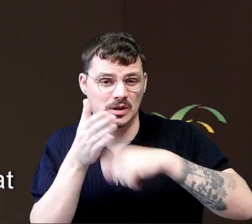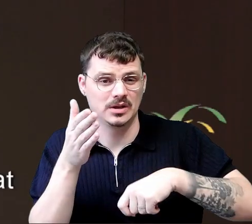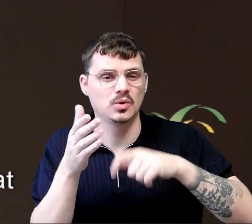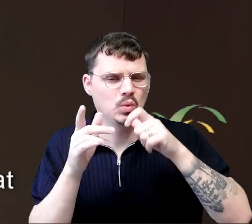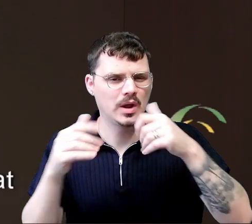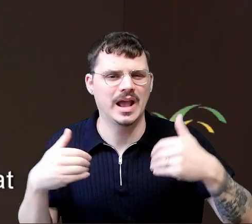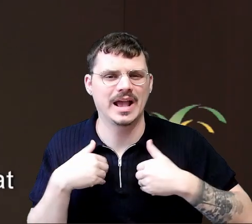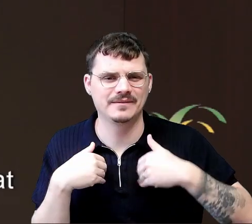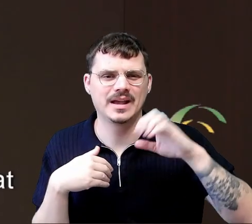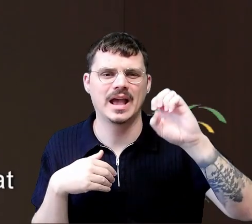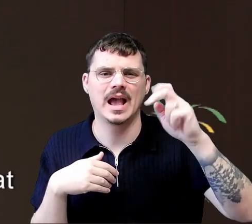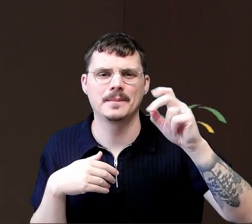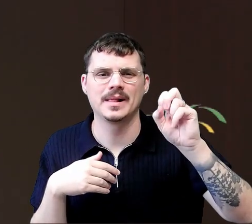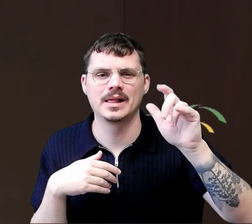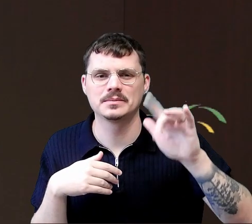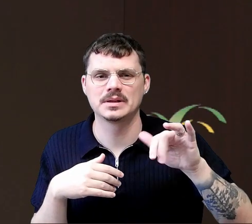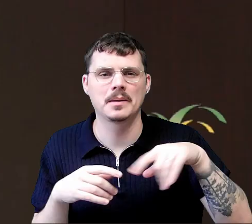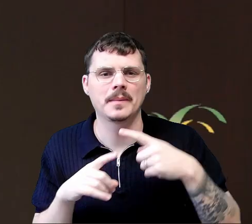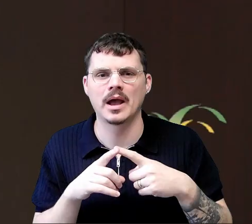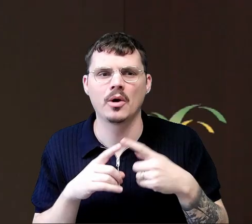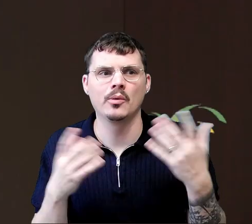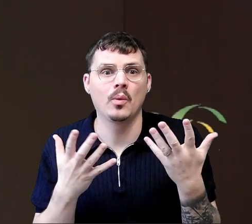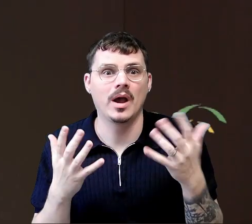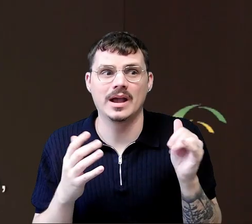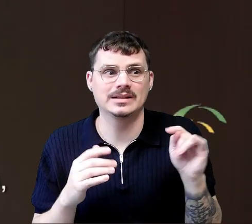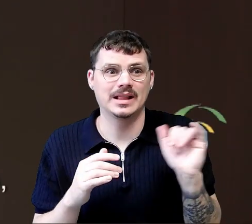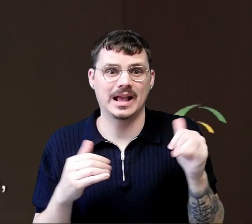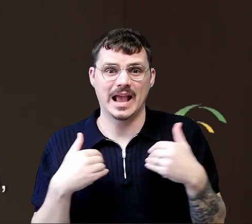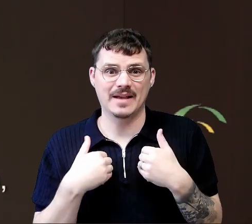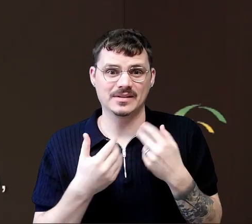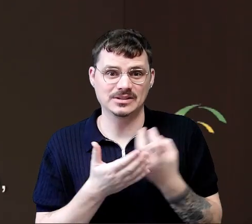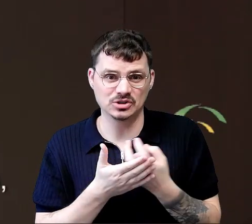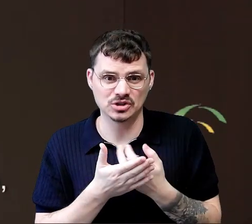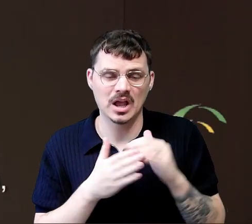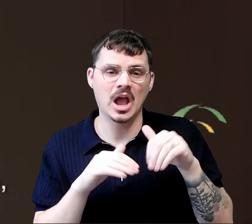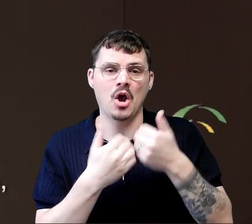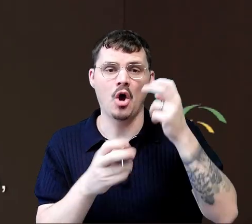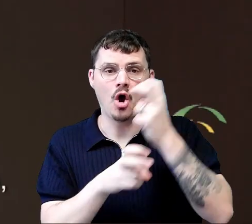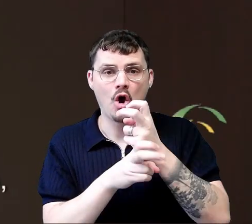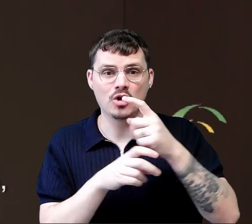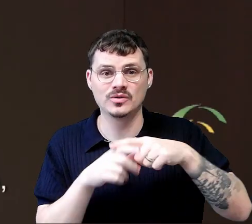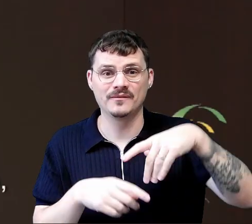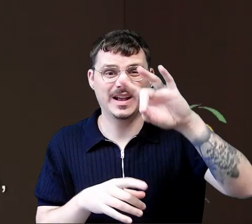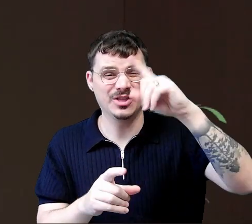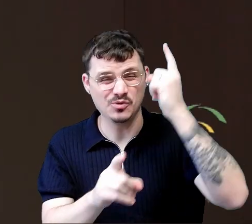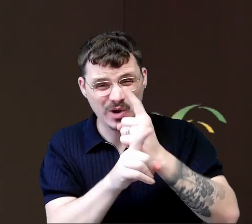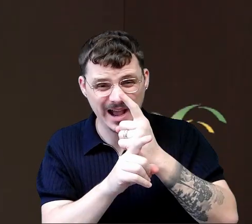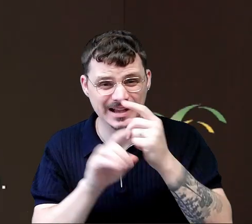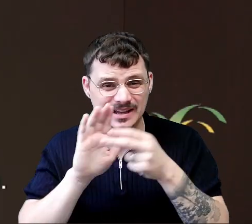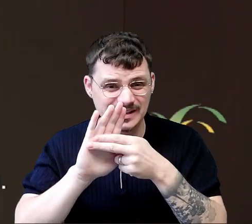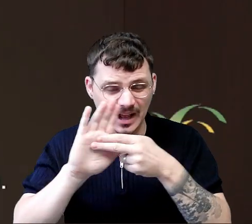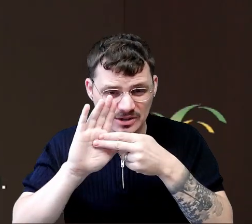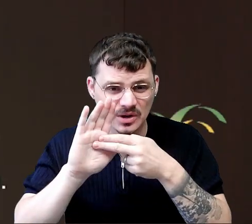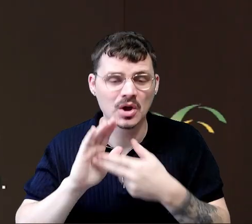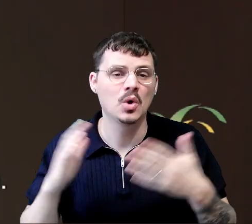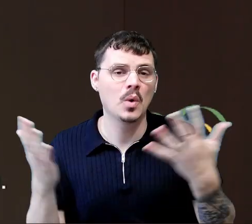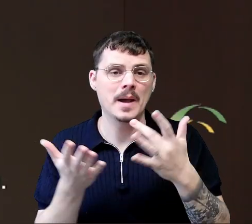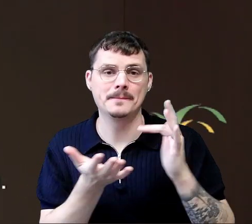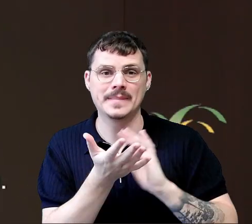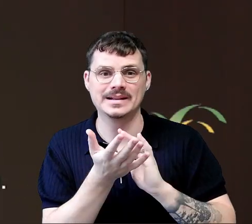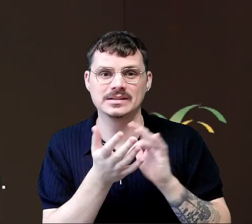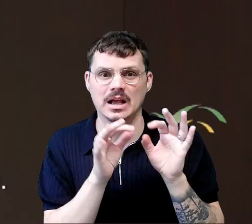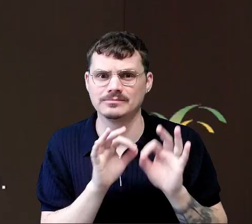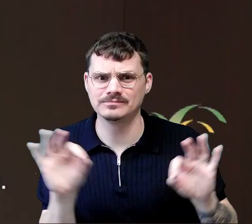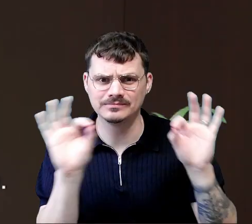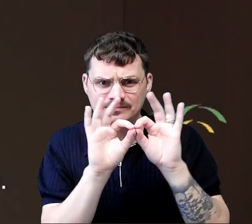with epilepsy about what it's like, how hard it was to get a proper diagnosis, what medicines mean